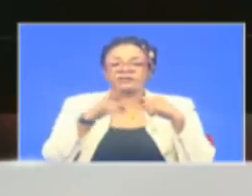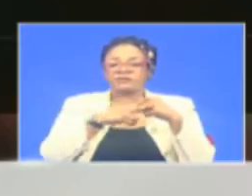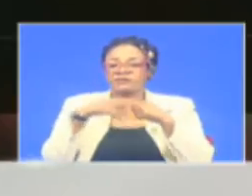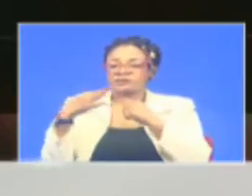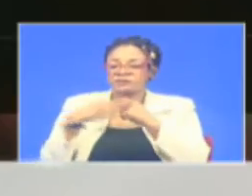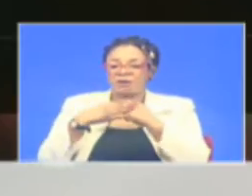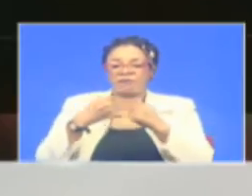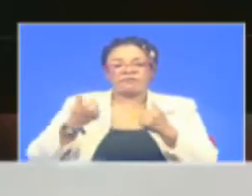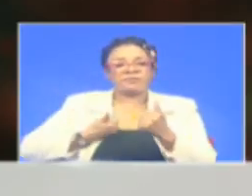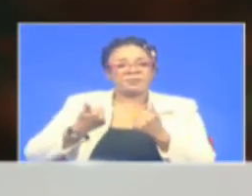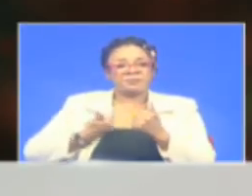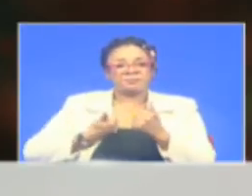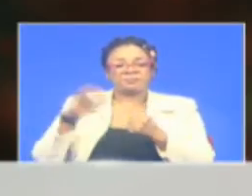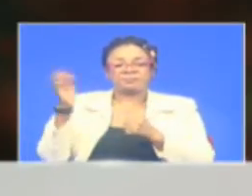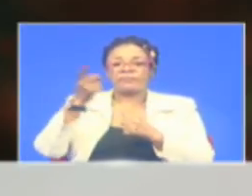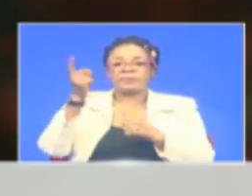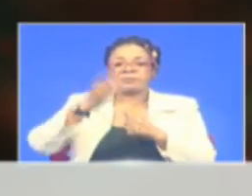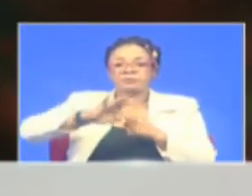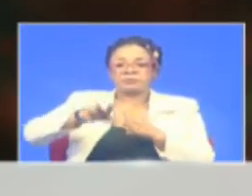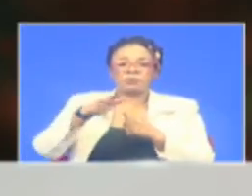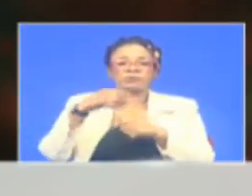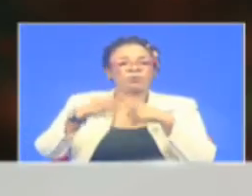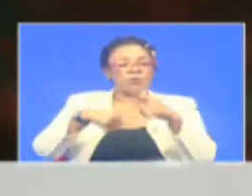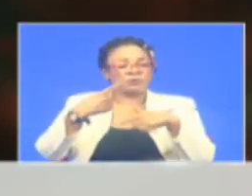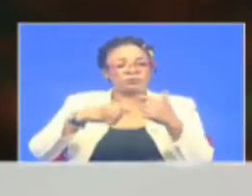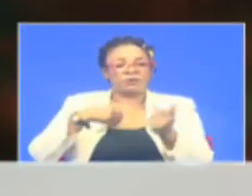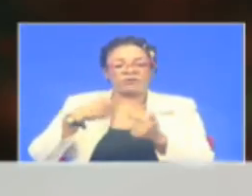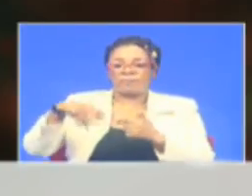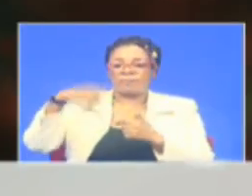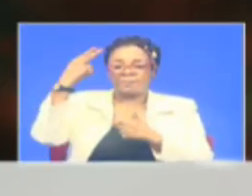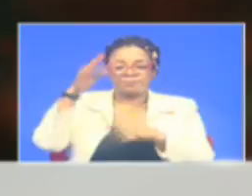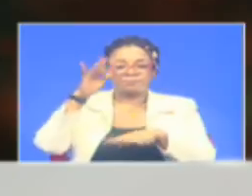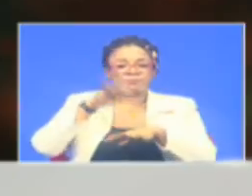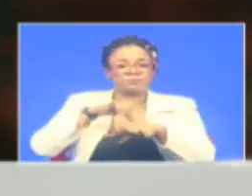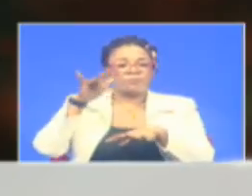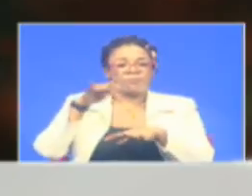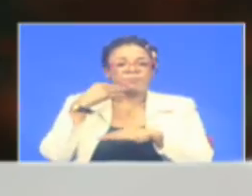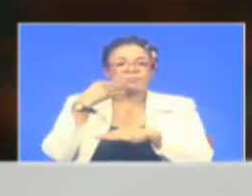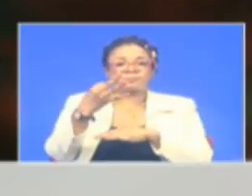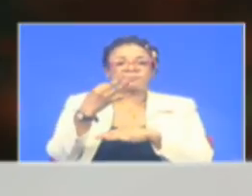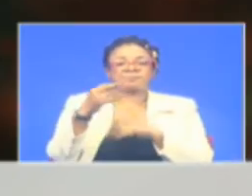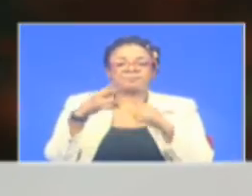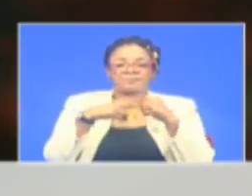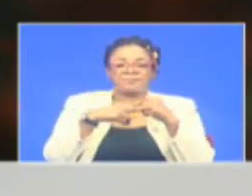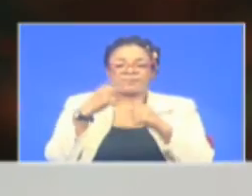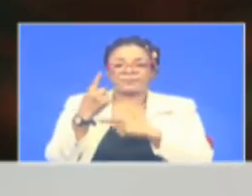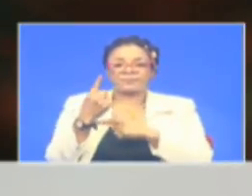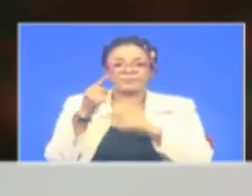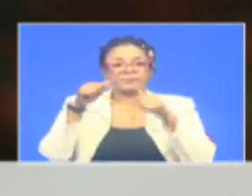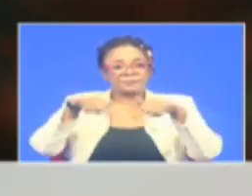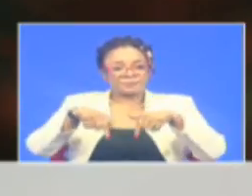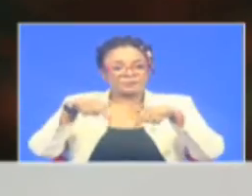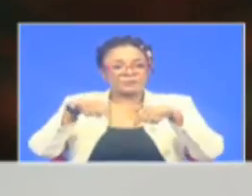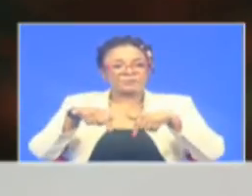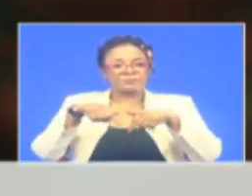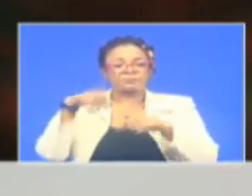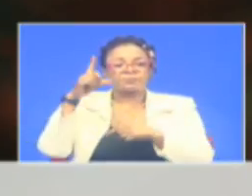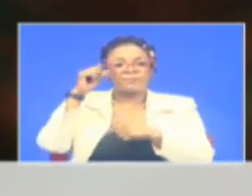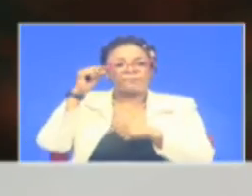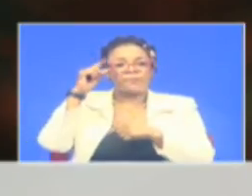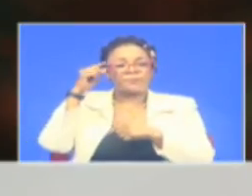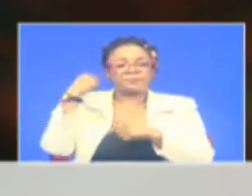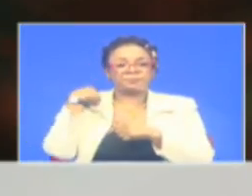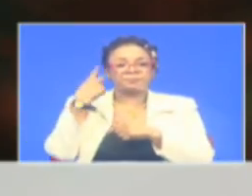Nairobi County continues to record high infections at 371 today, followed by Mombasa